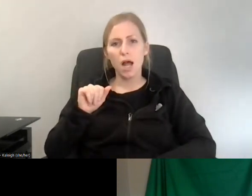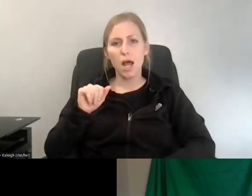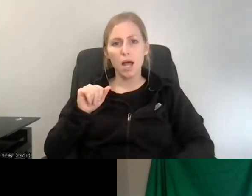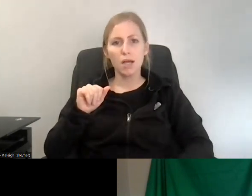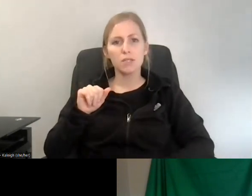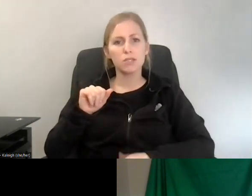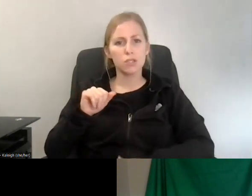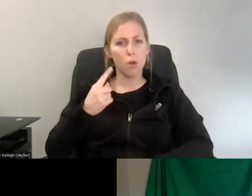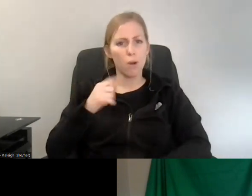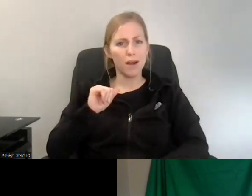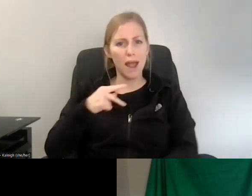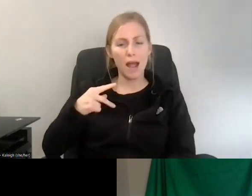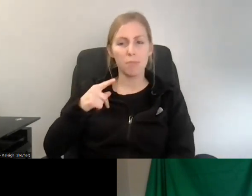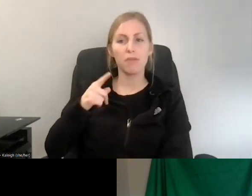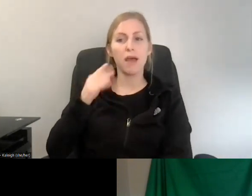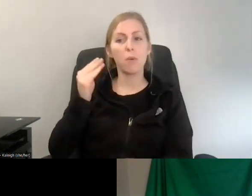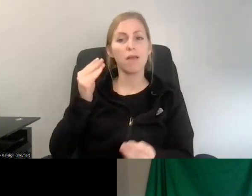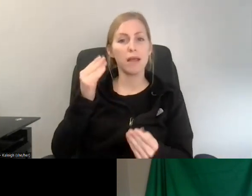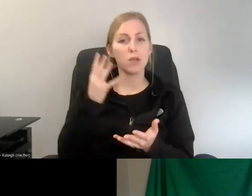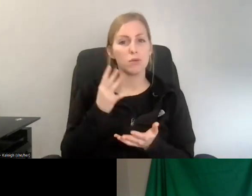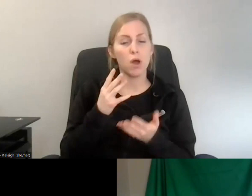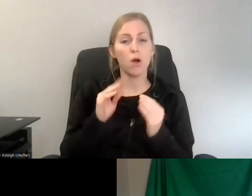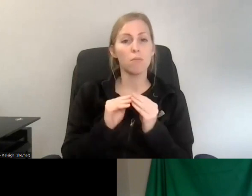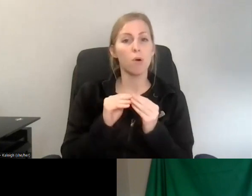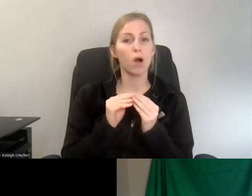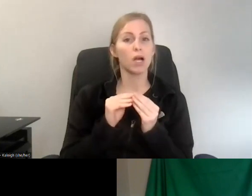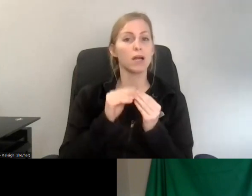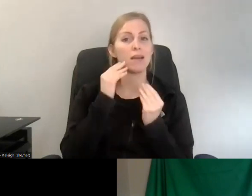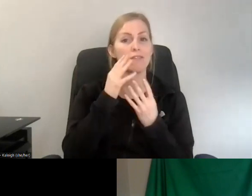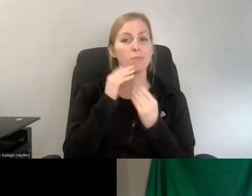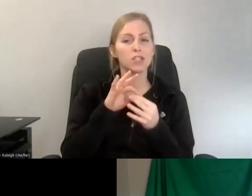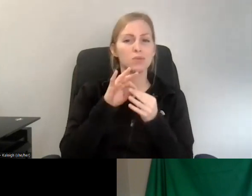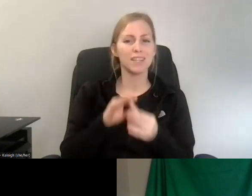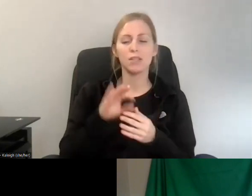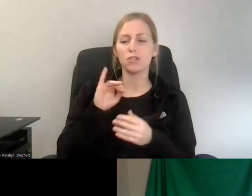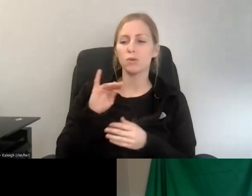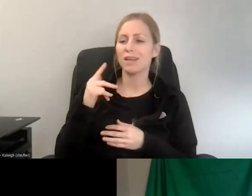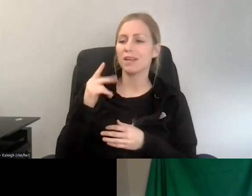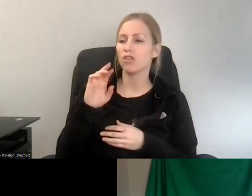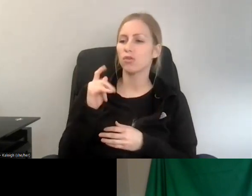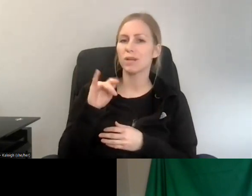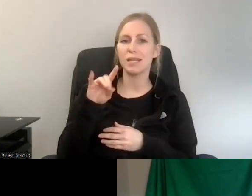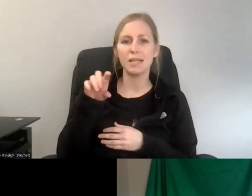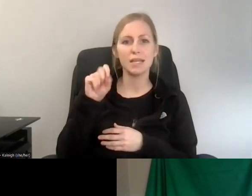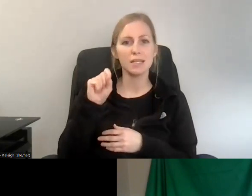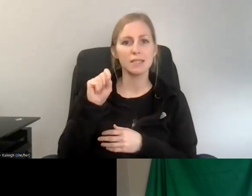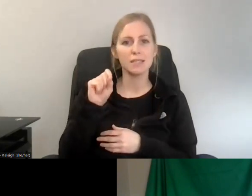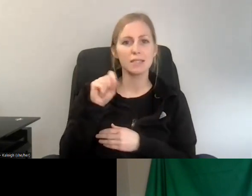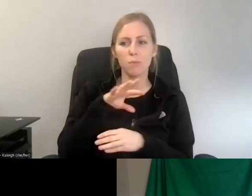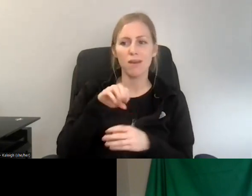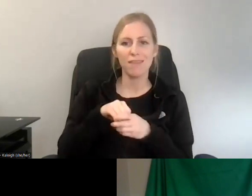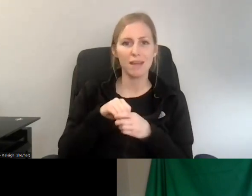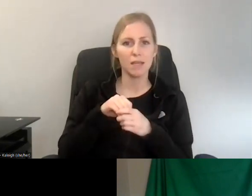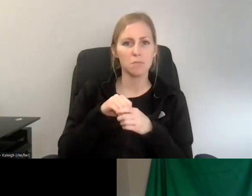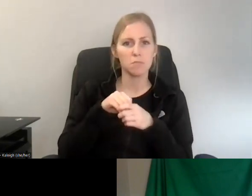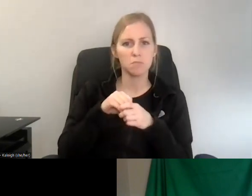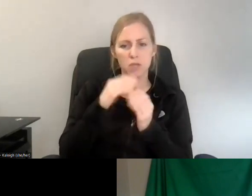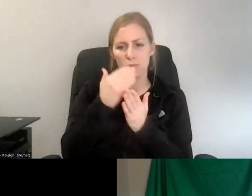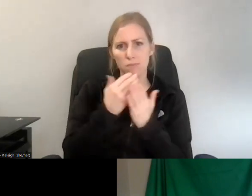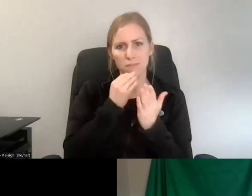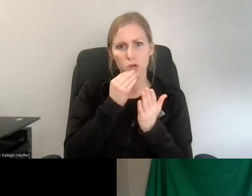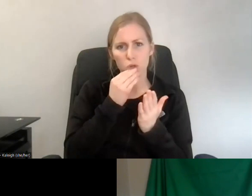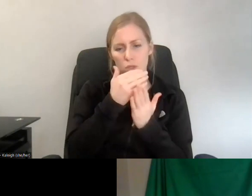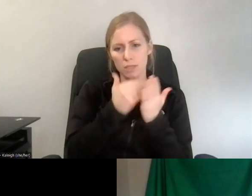about ingredients and products. That is pretty interesting. So Maggie sent that suggestion